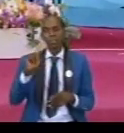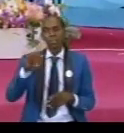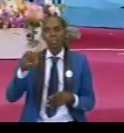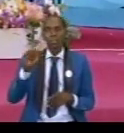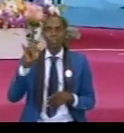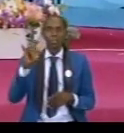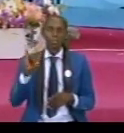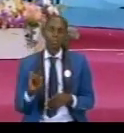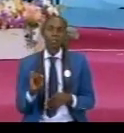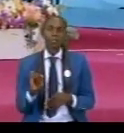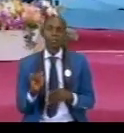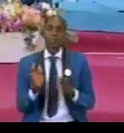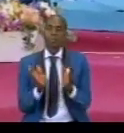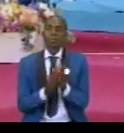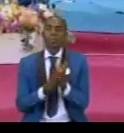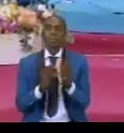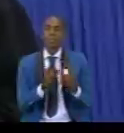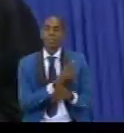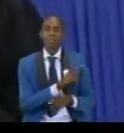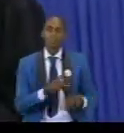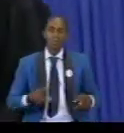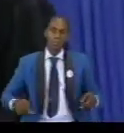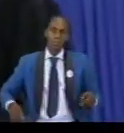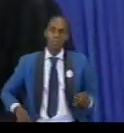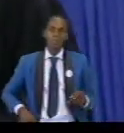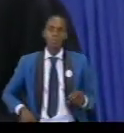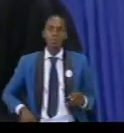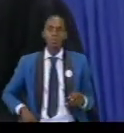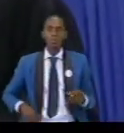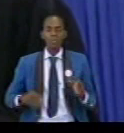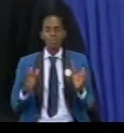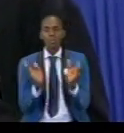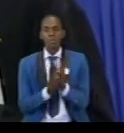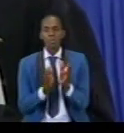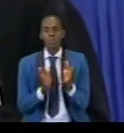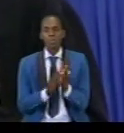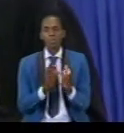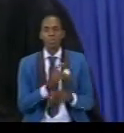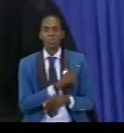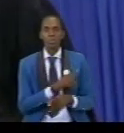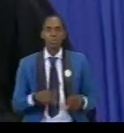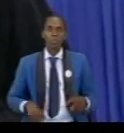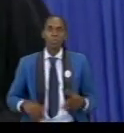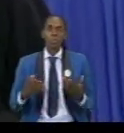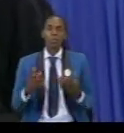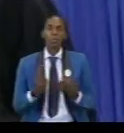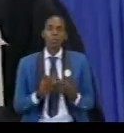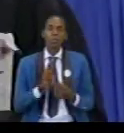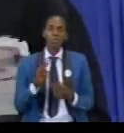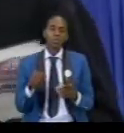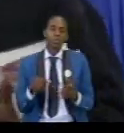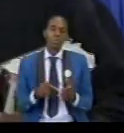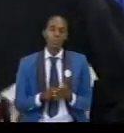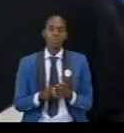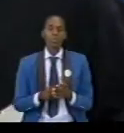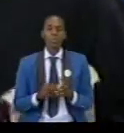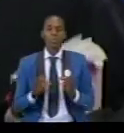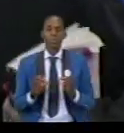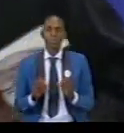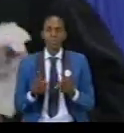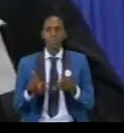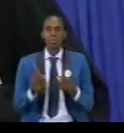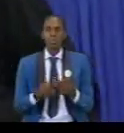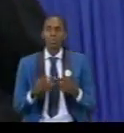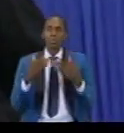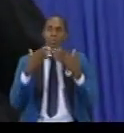the Lord, church. Pray, Master Jesus. I want to use this medium to thank the name of Almighty God that